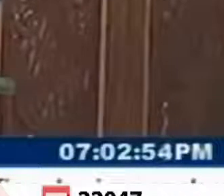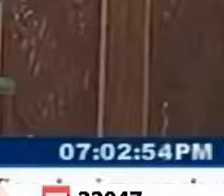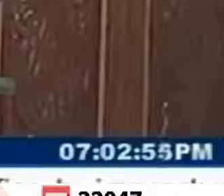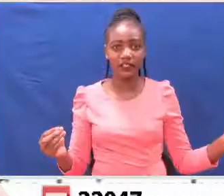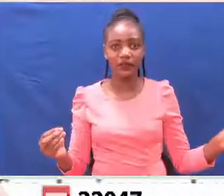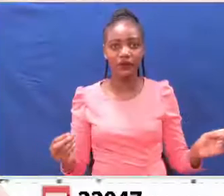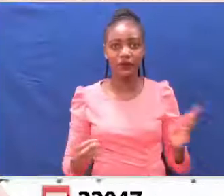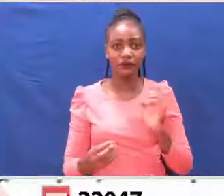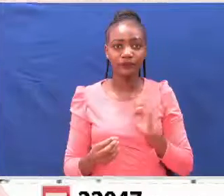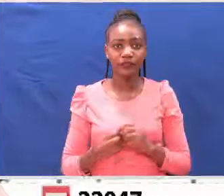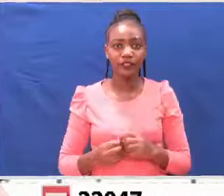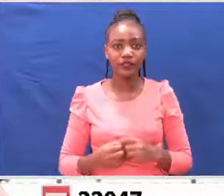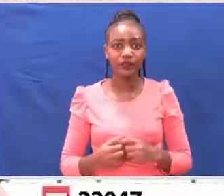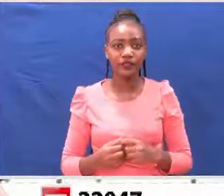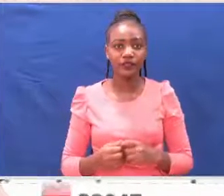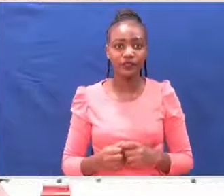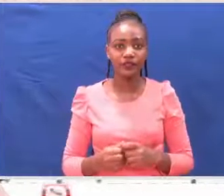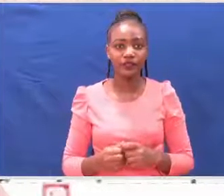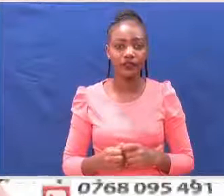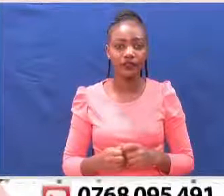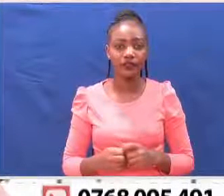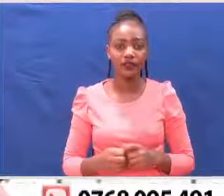2 financial years.